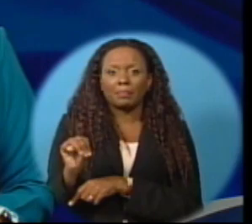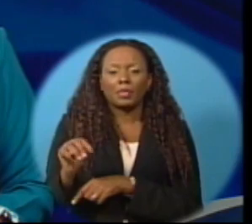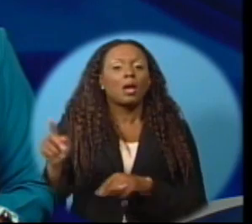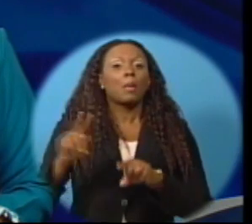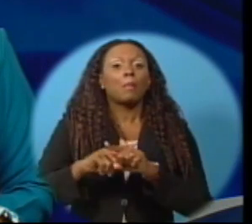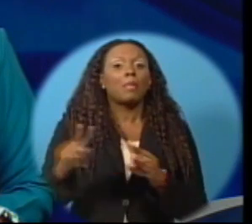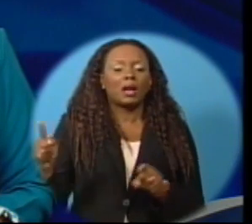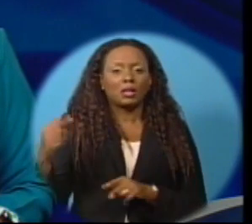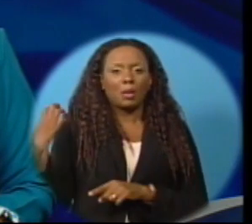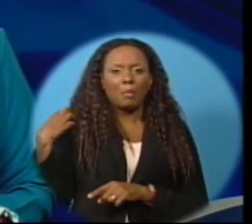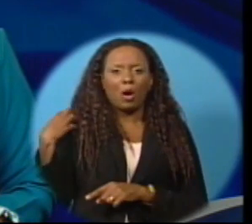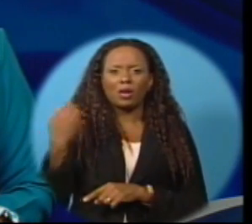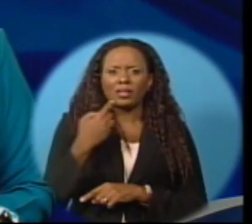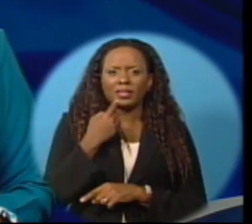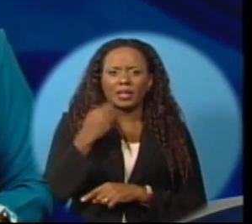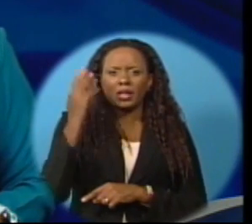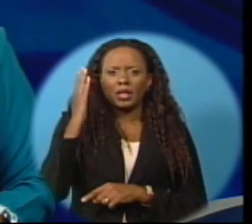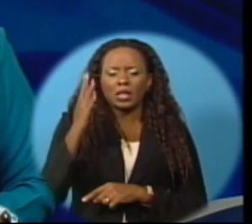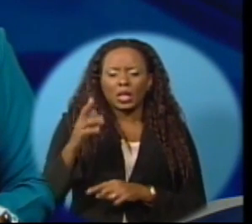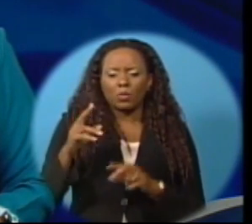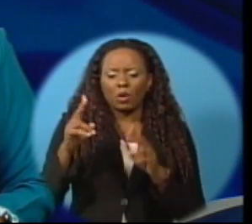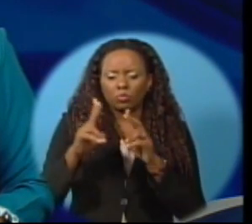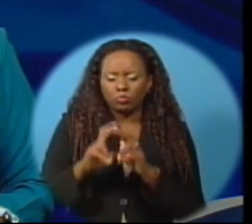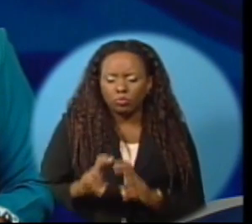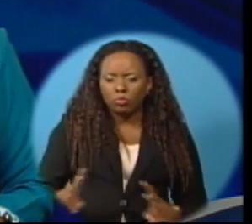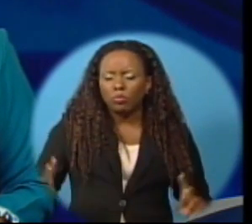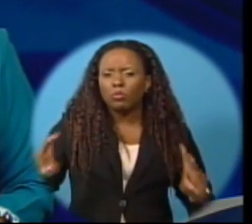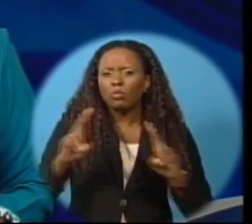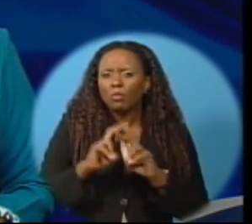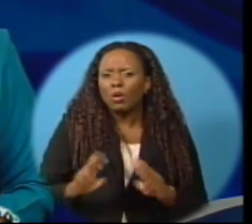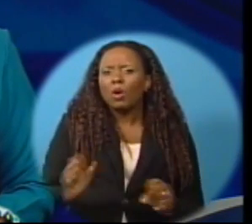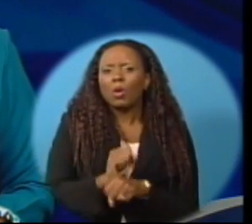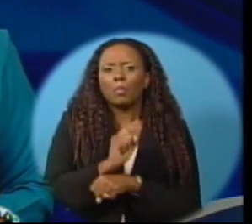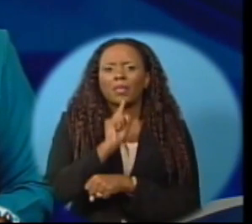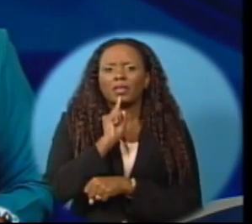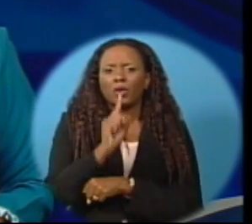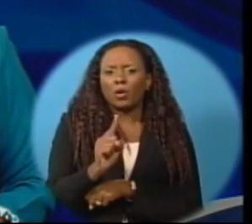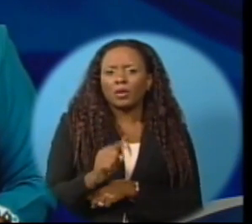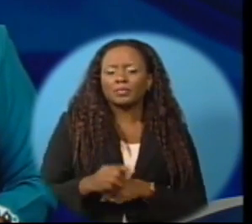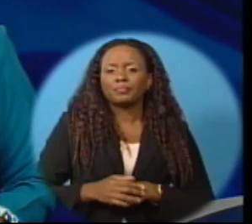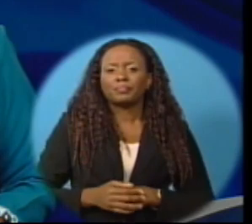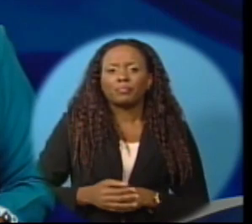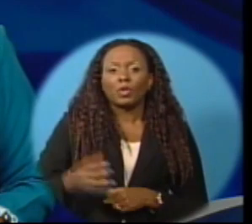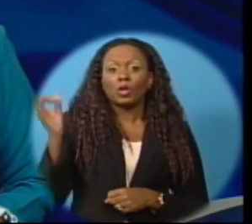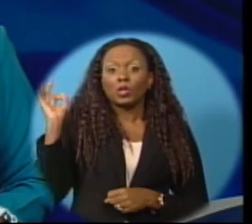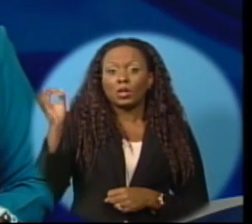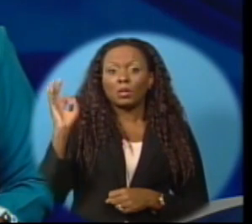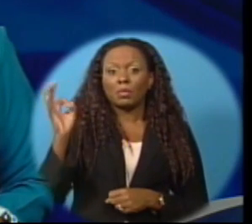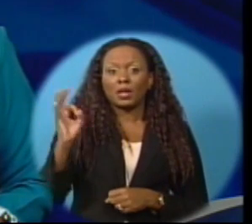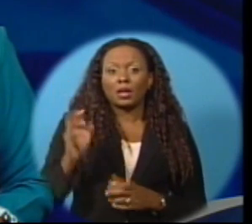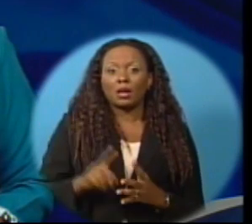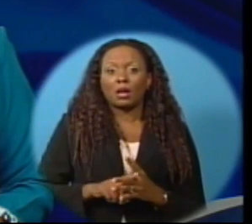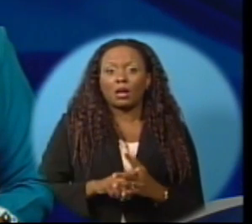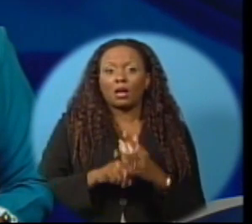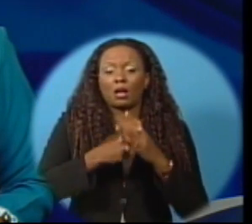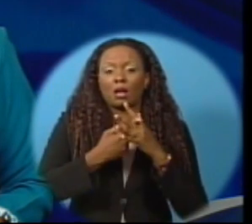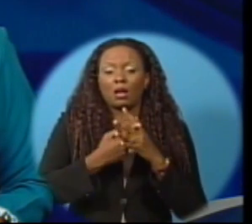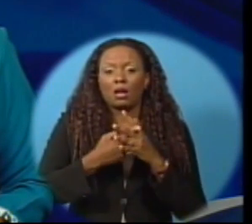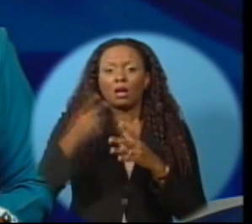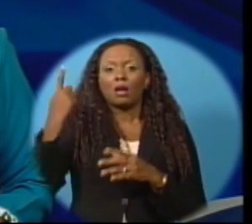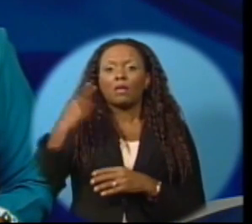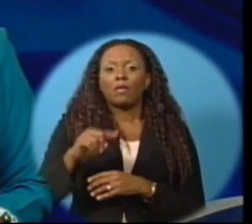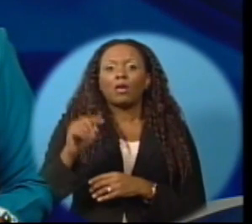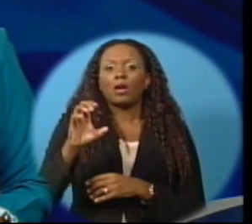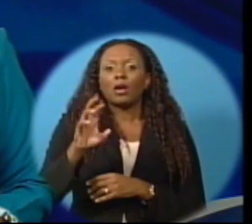they will continue to review their system to ensure that it has not been compromised. He was speaking during the official press launch of